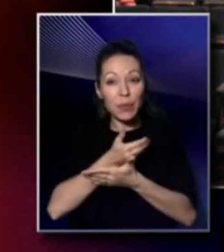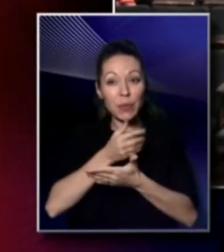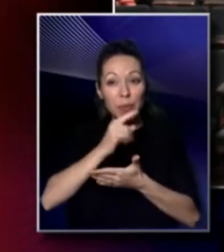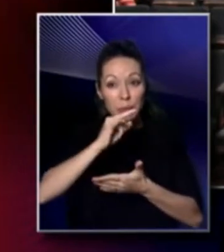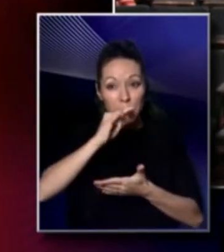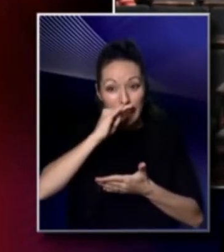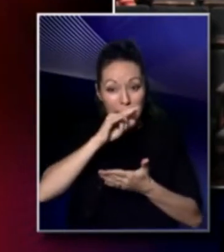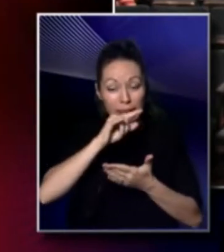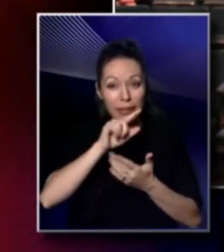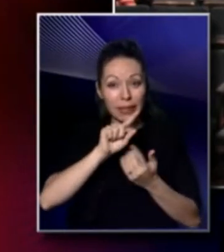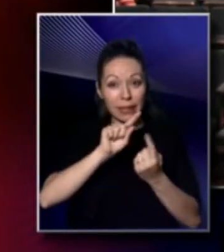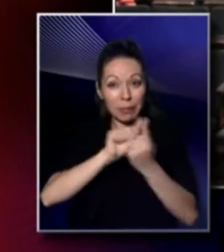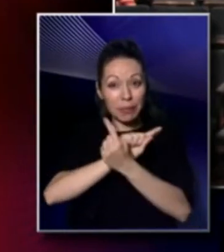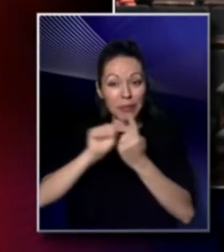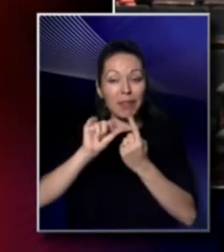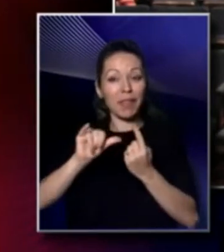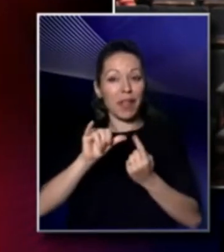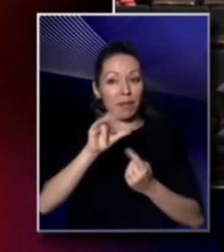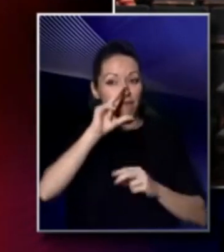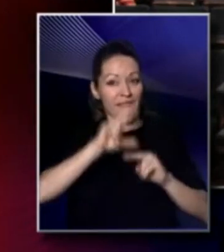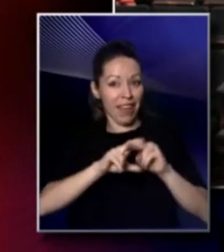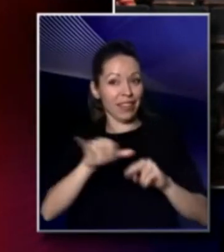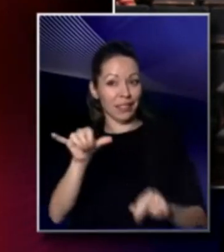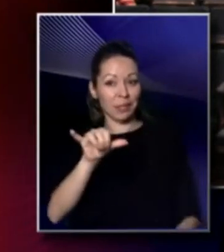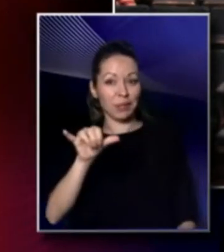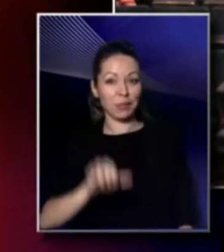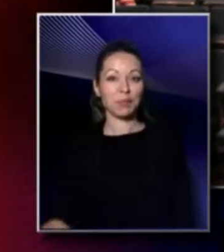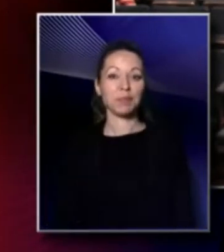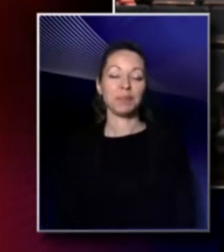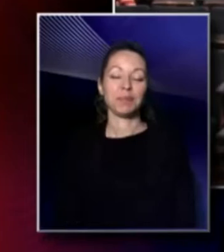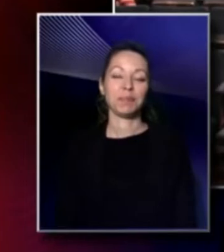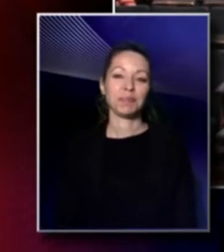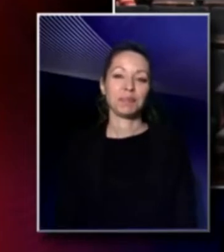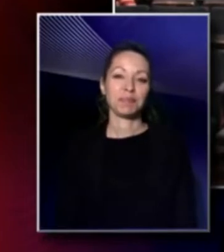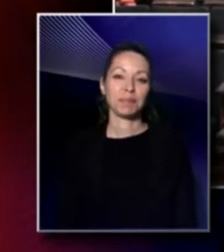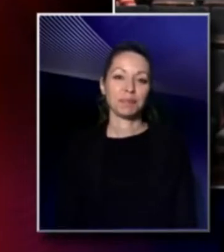Braille Challenge. That was fun too.